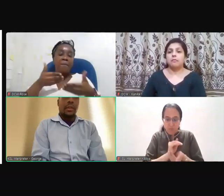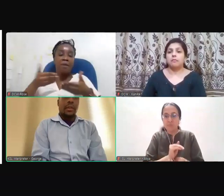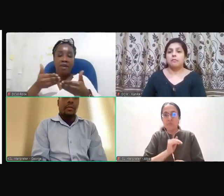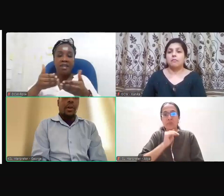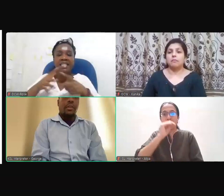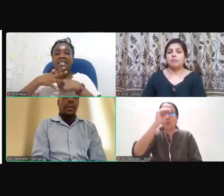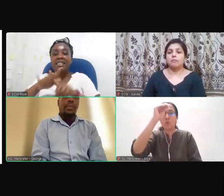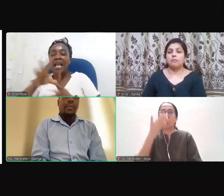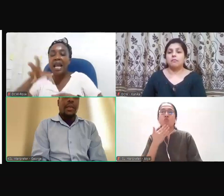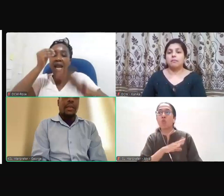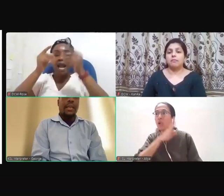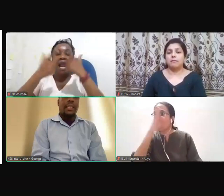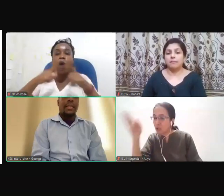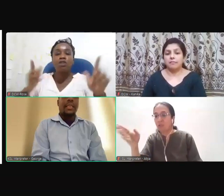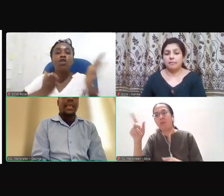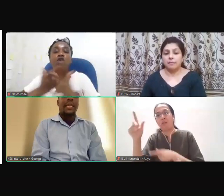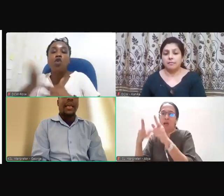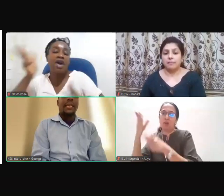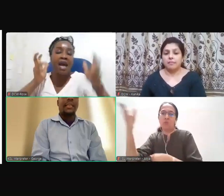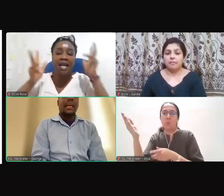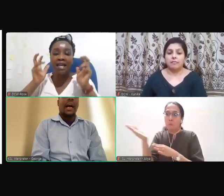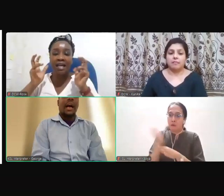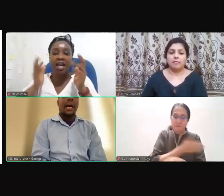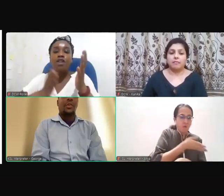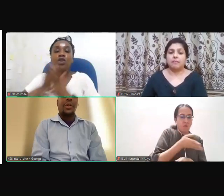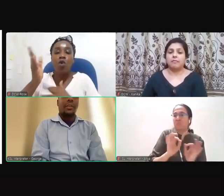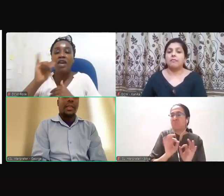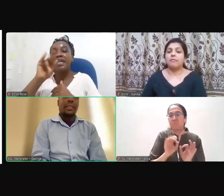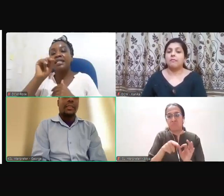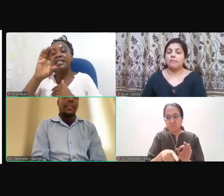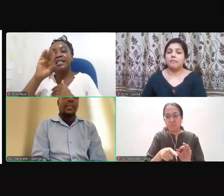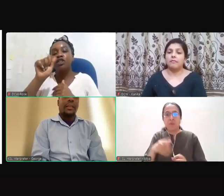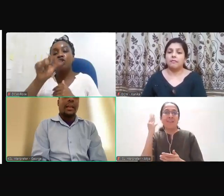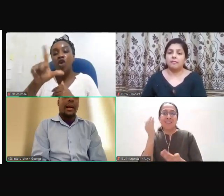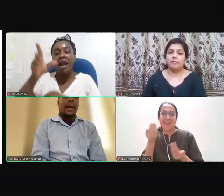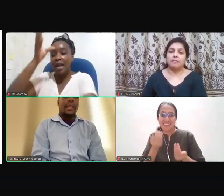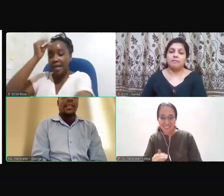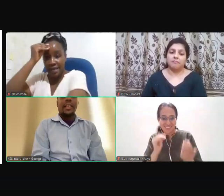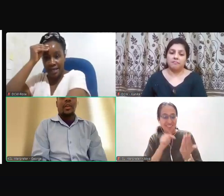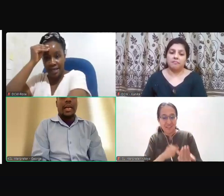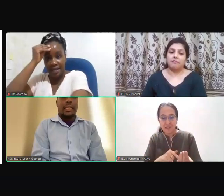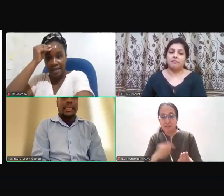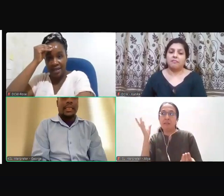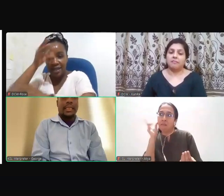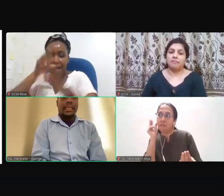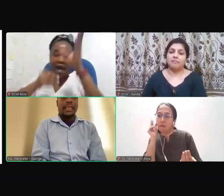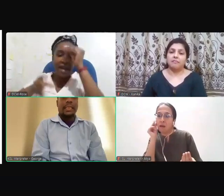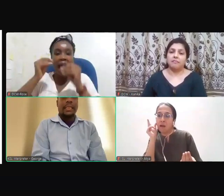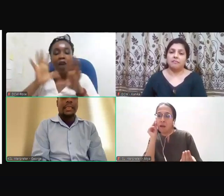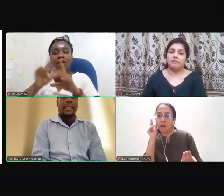For a hearing baby, they start learning through hearing. the incidental